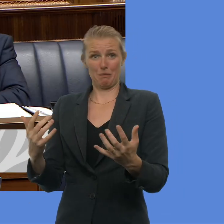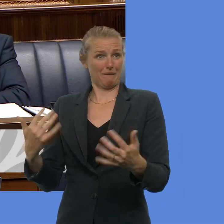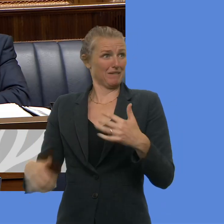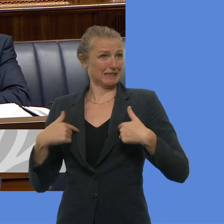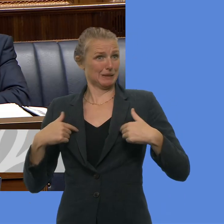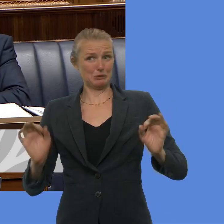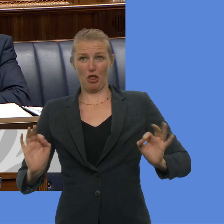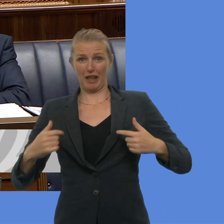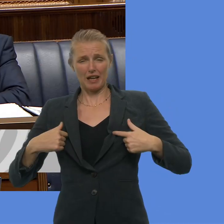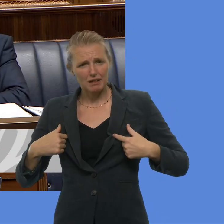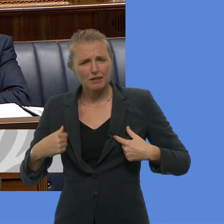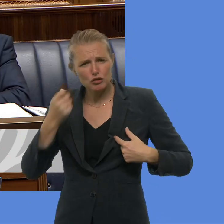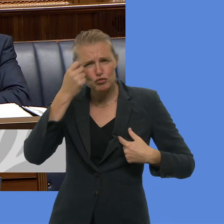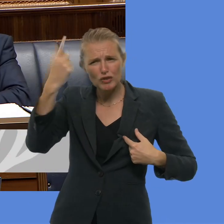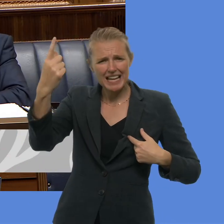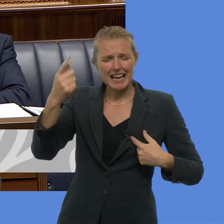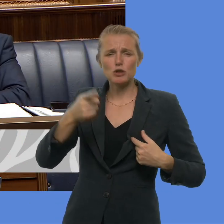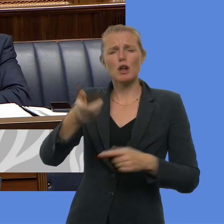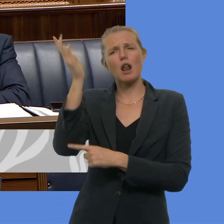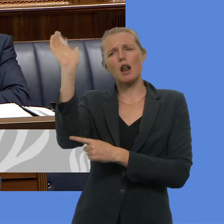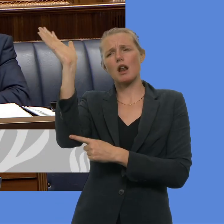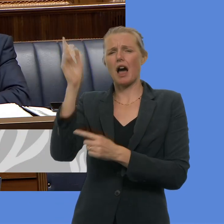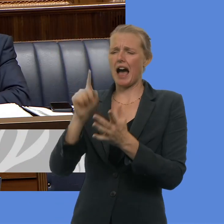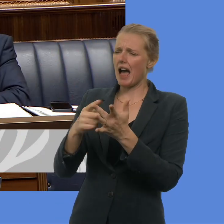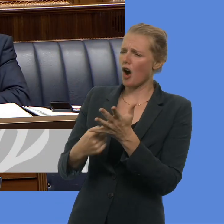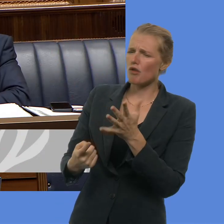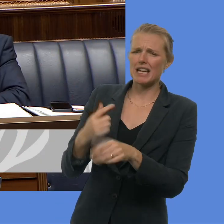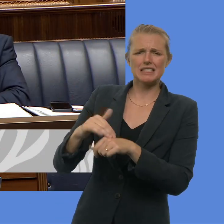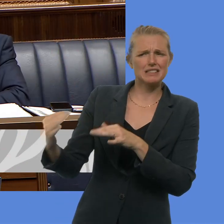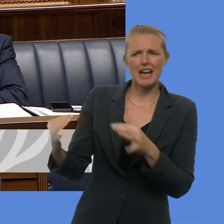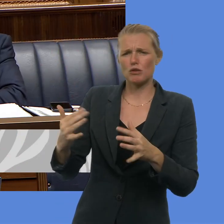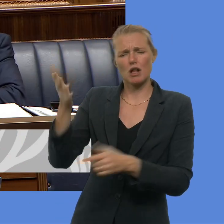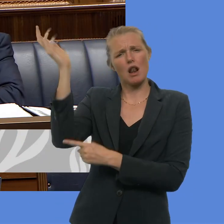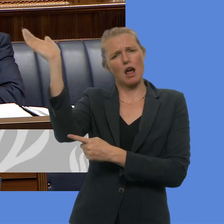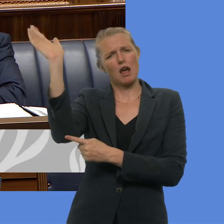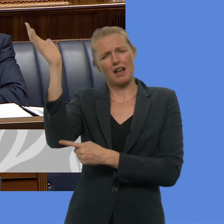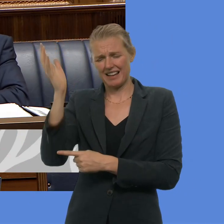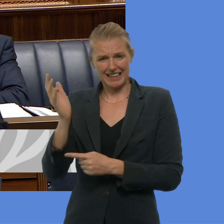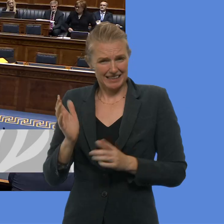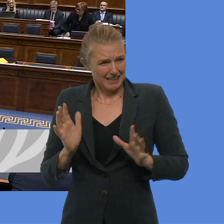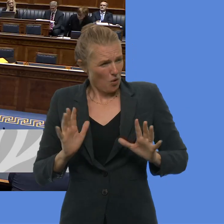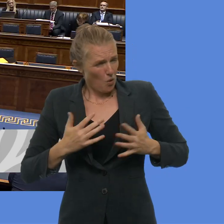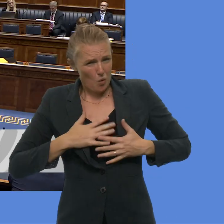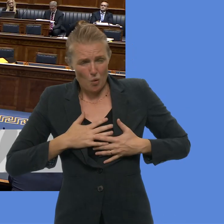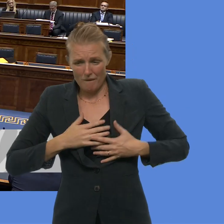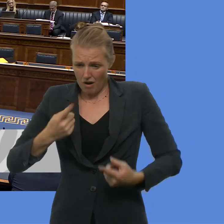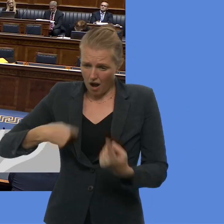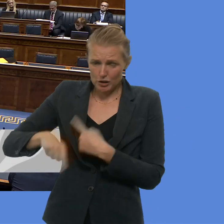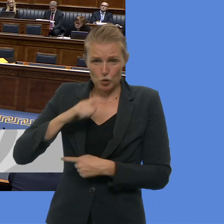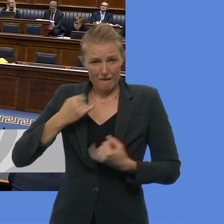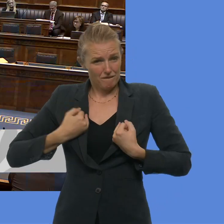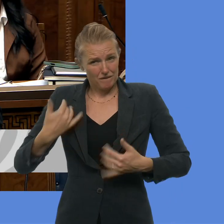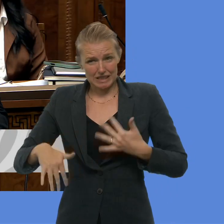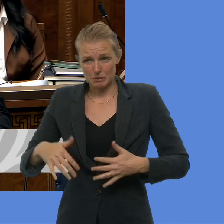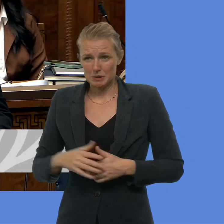understand the impact of the eulogising of IRA terrorists is having on innocent victims? I think